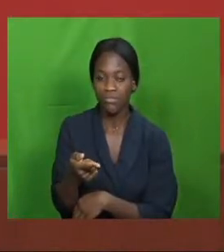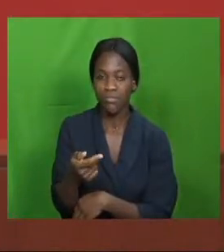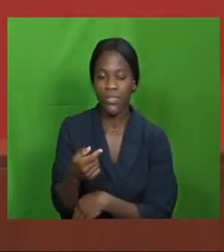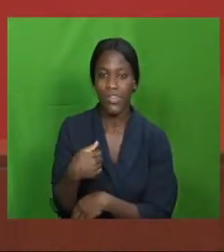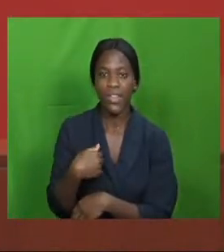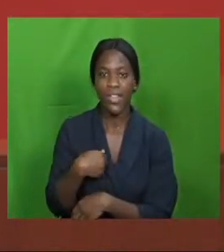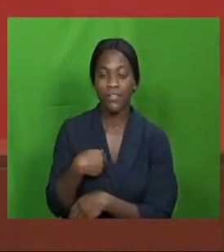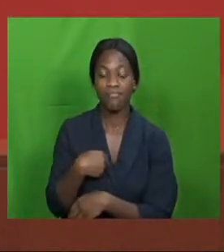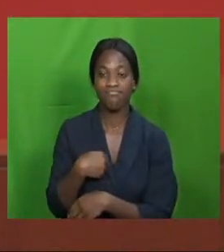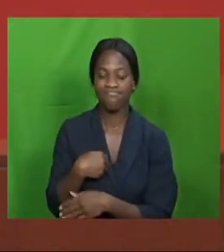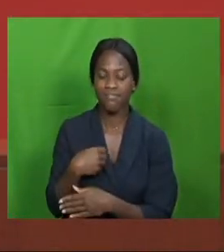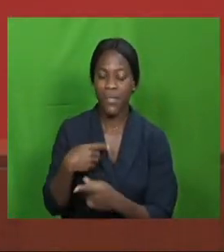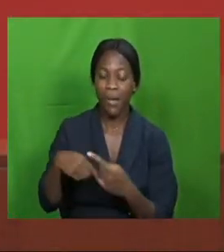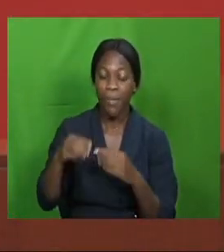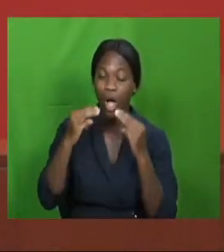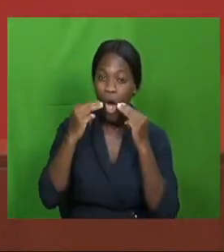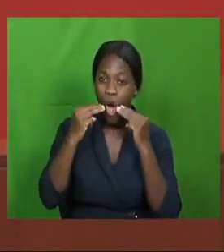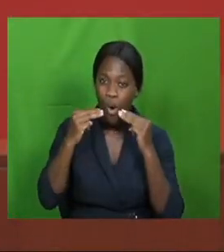of motions.